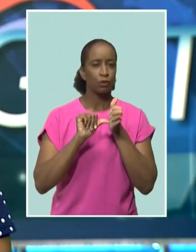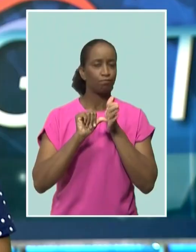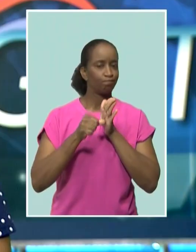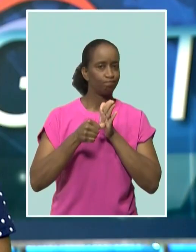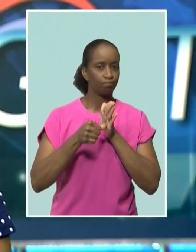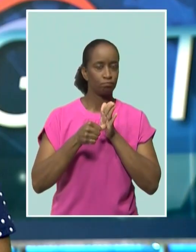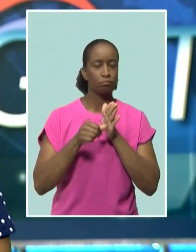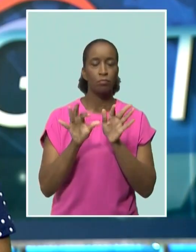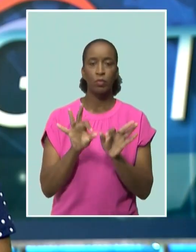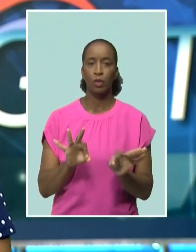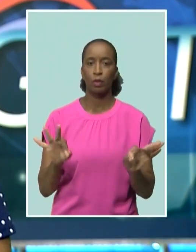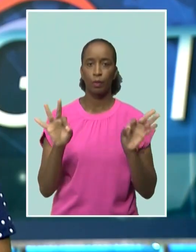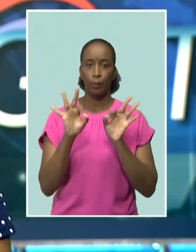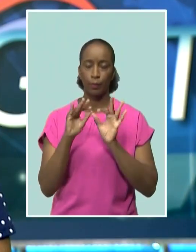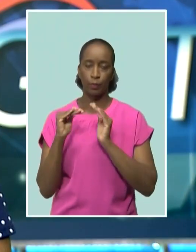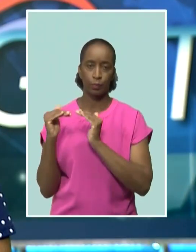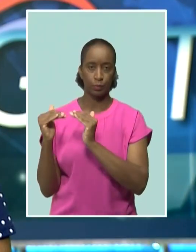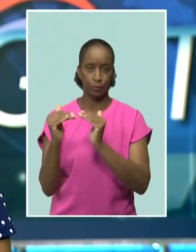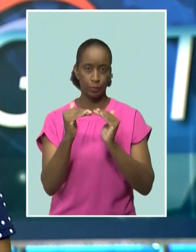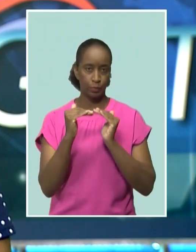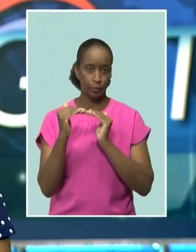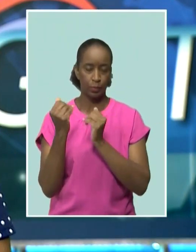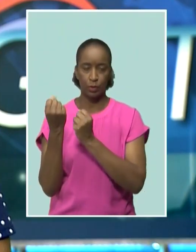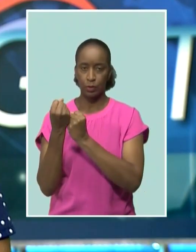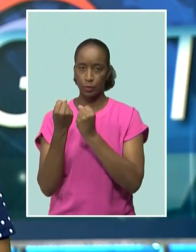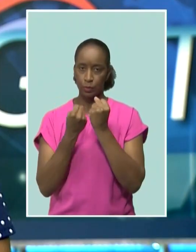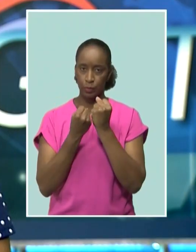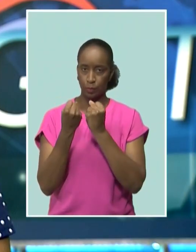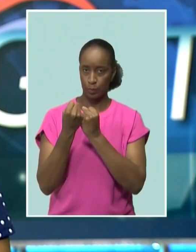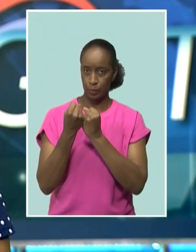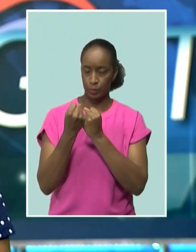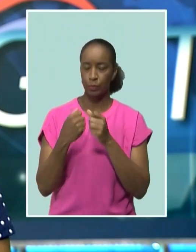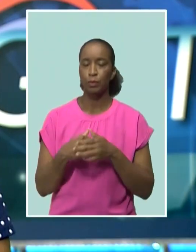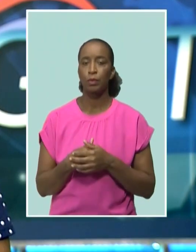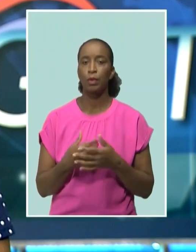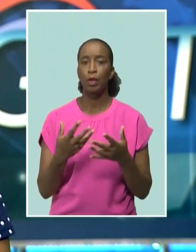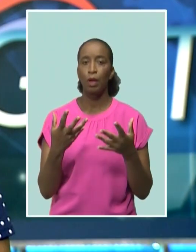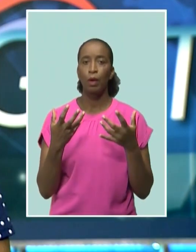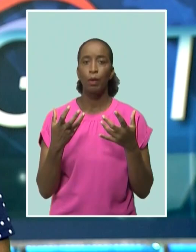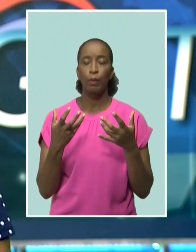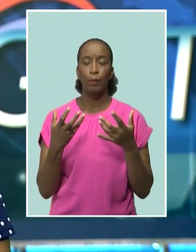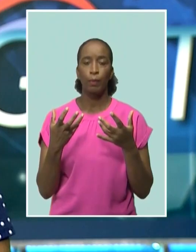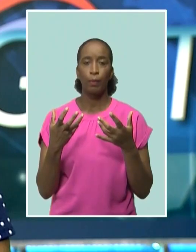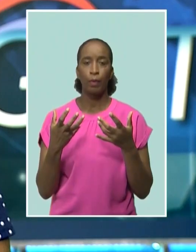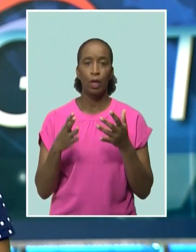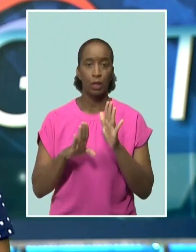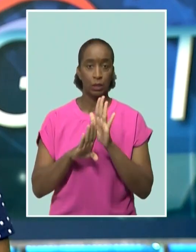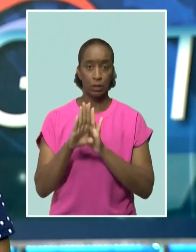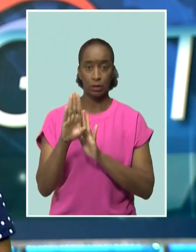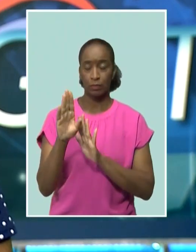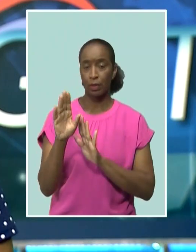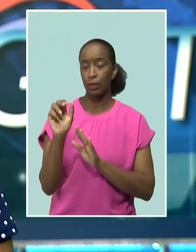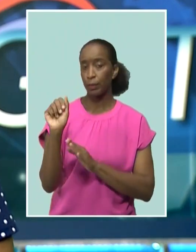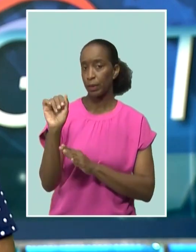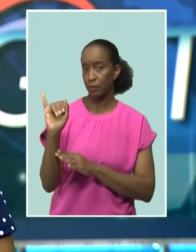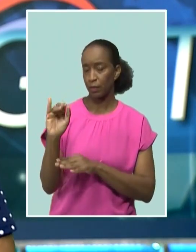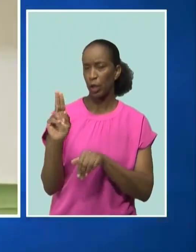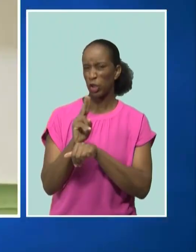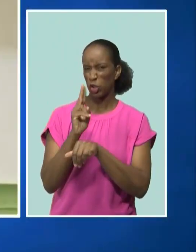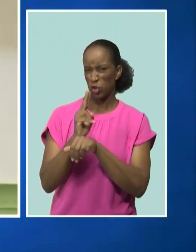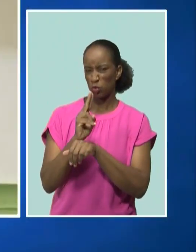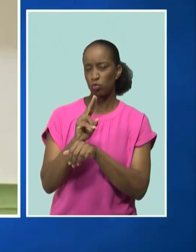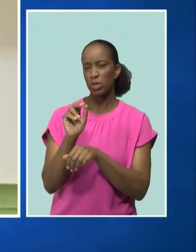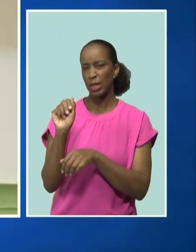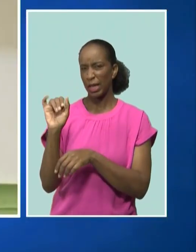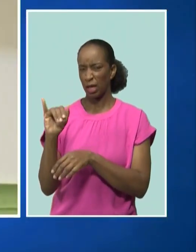importance of fairness and forging partnerships with the embrace and development of artificial intelligence in education.